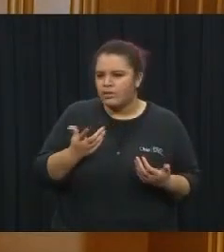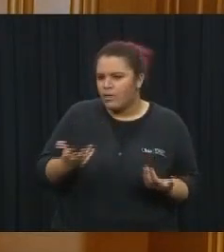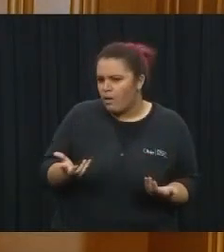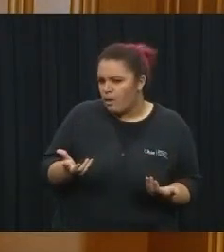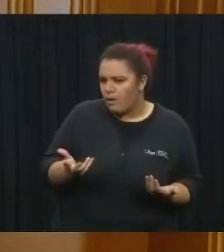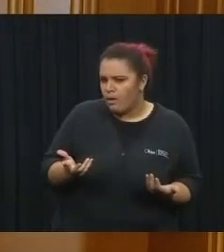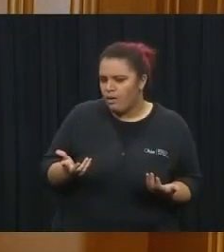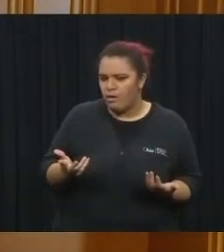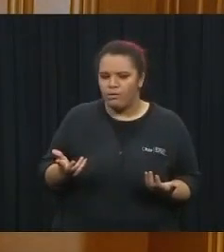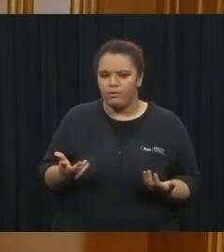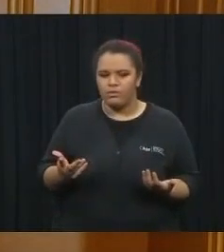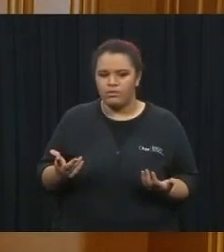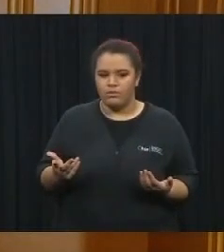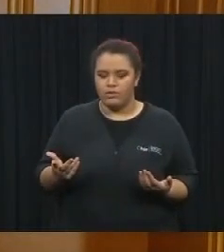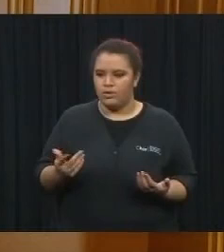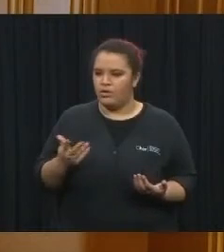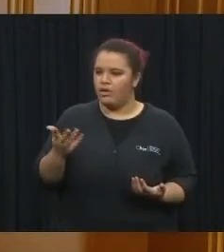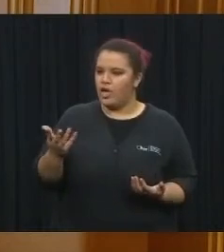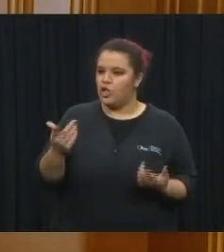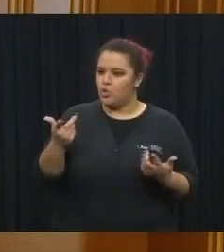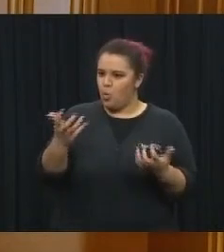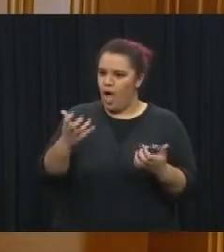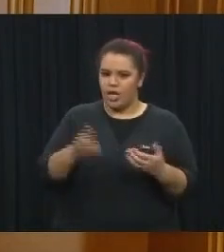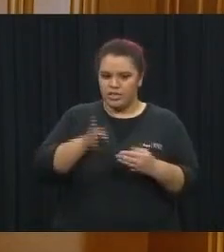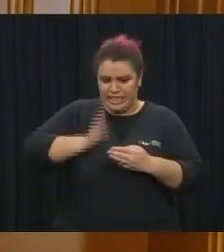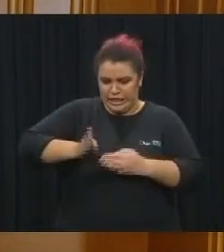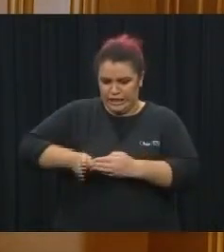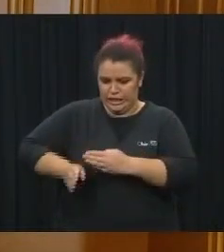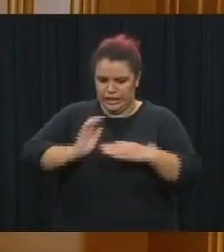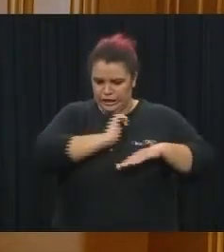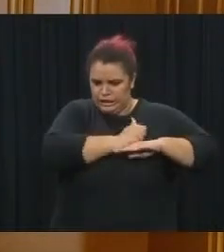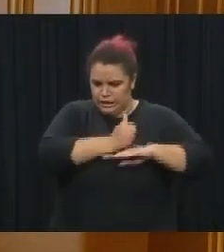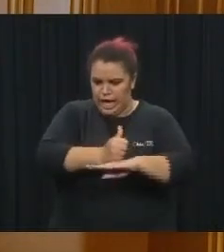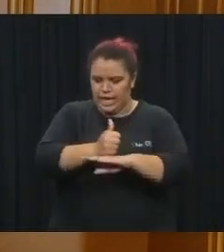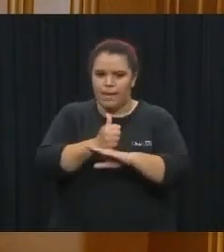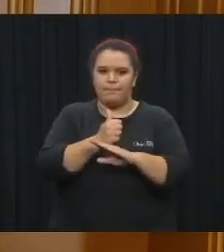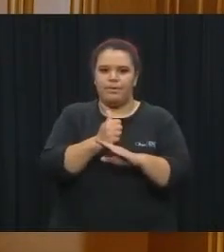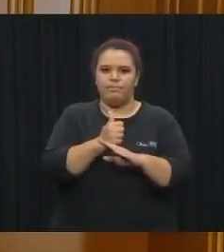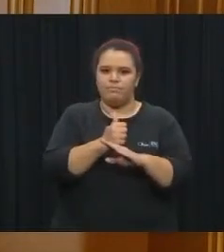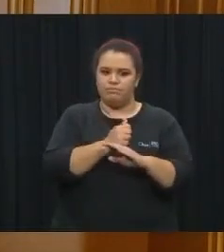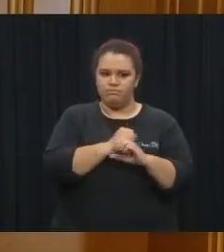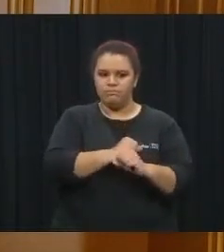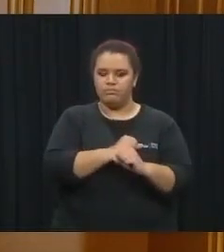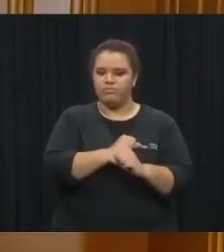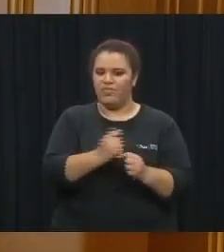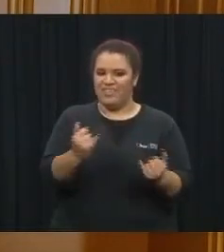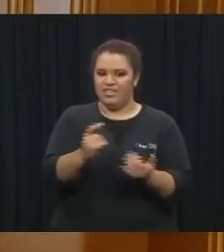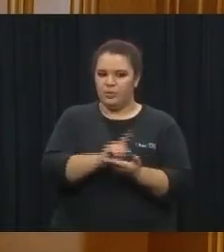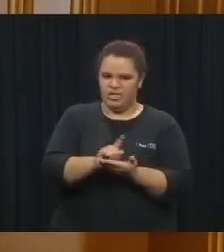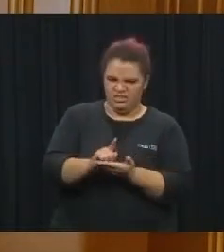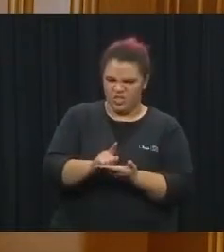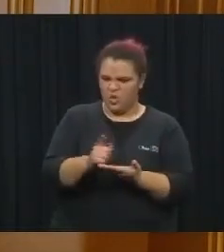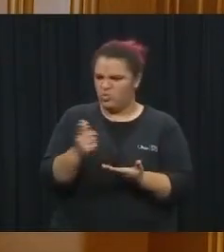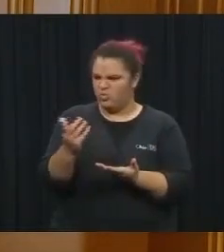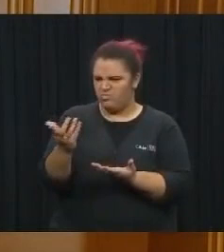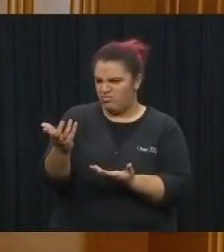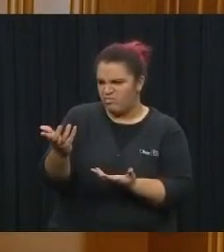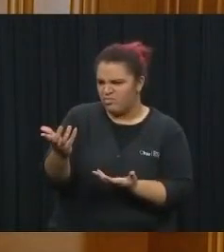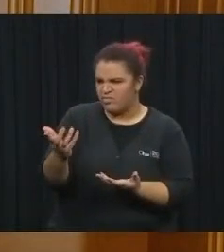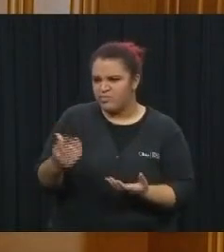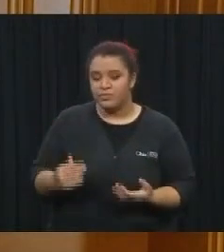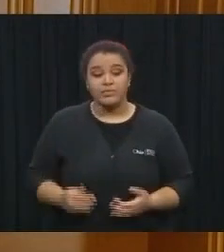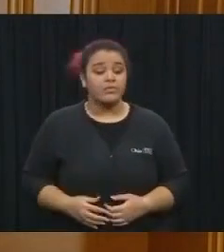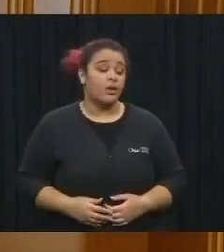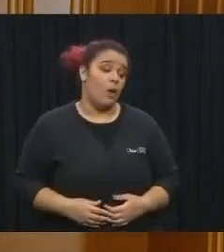terms of accomplishing this as soon as possible in Ohio. Well, I certainly don't have to tell Republican